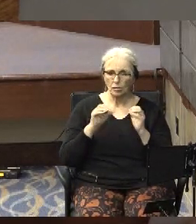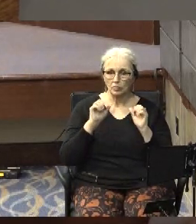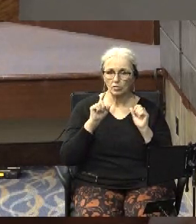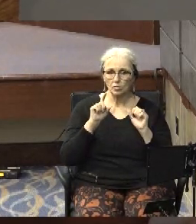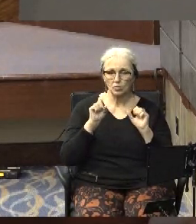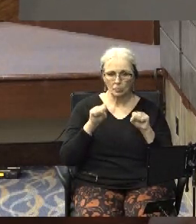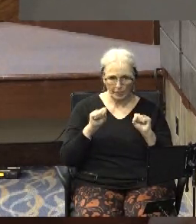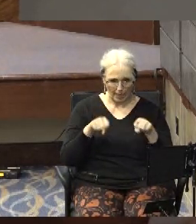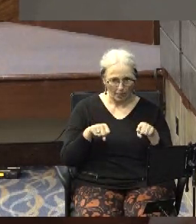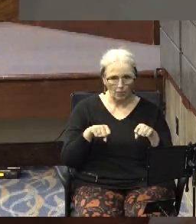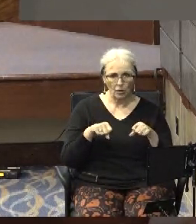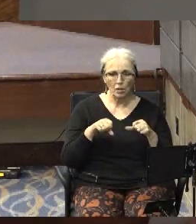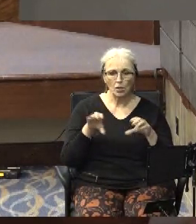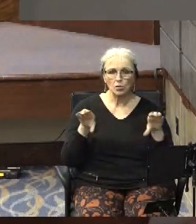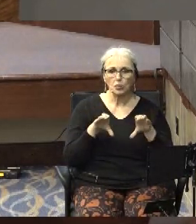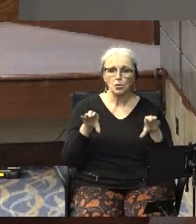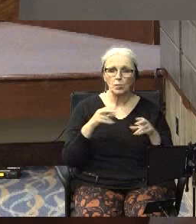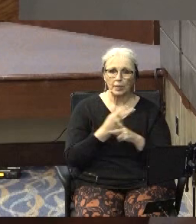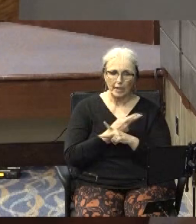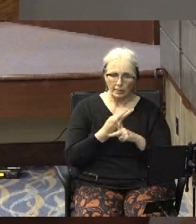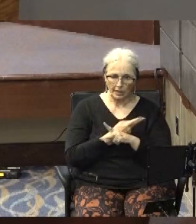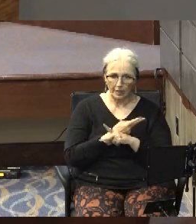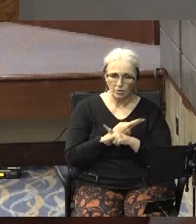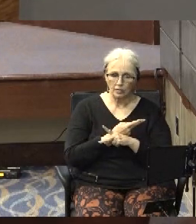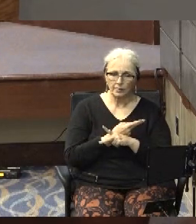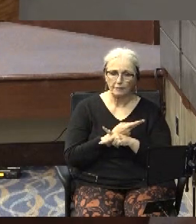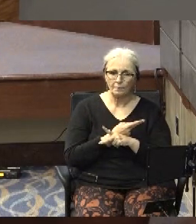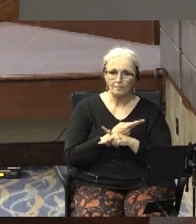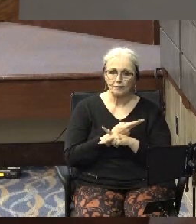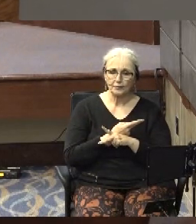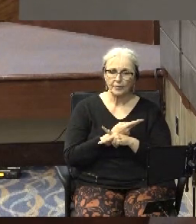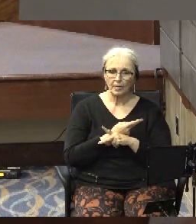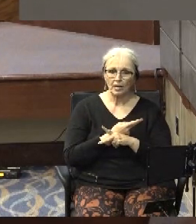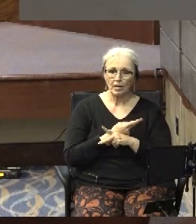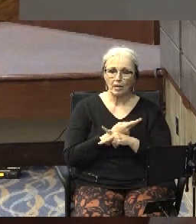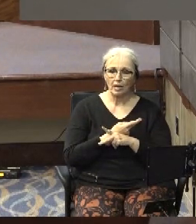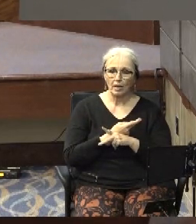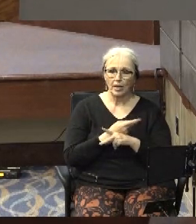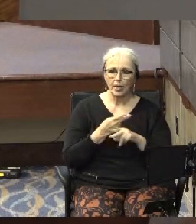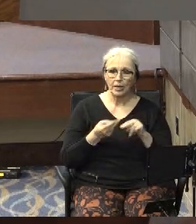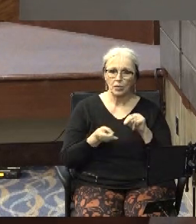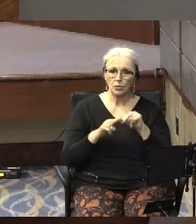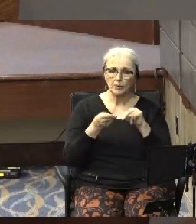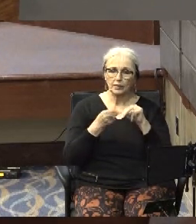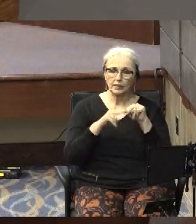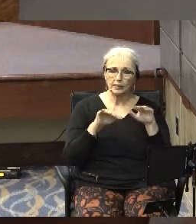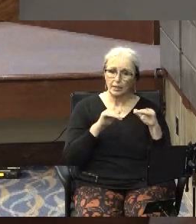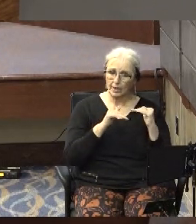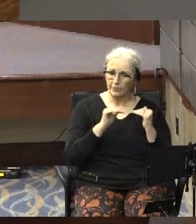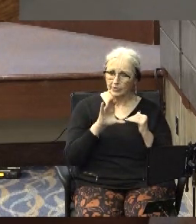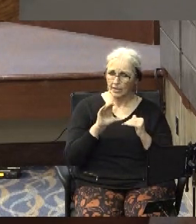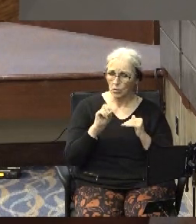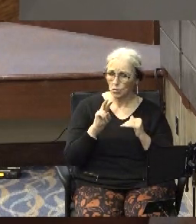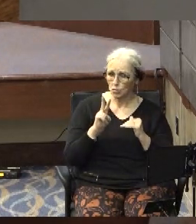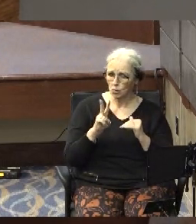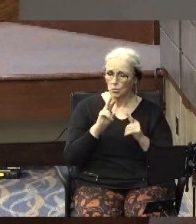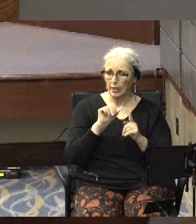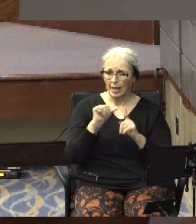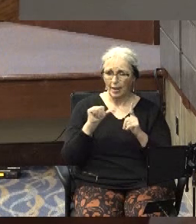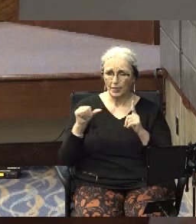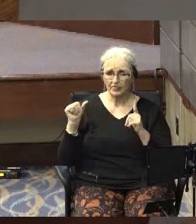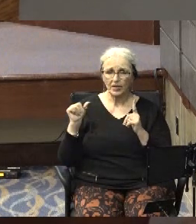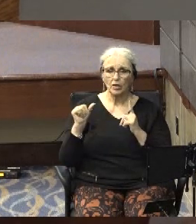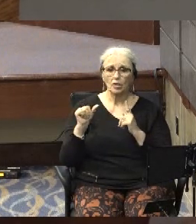the calculations. In essence, increasing levels of CO2 in our atmosphere are directly